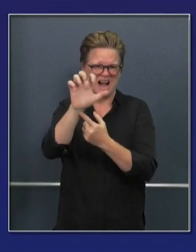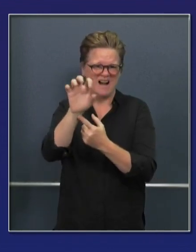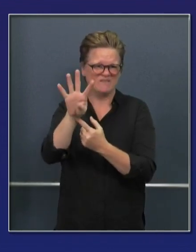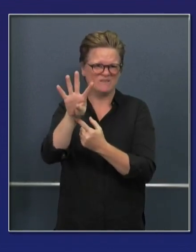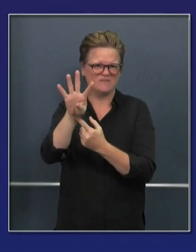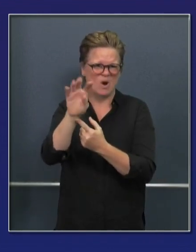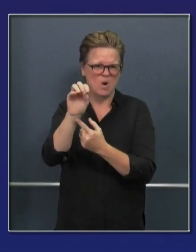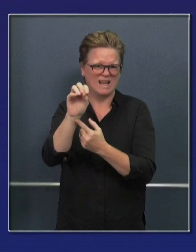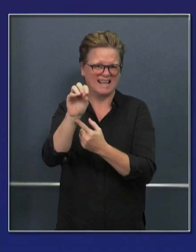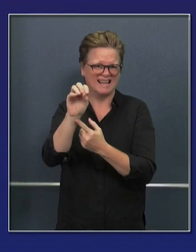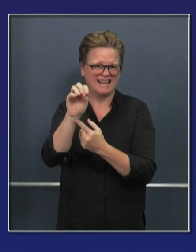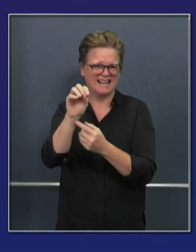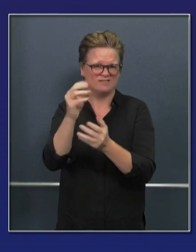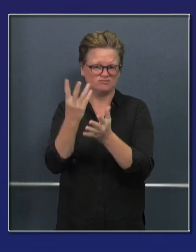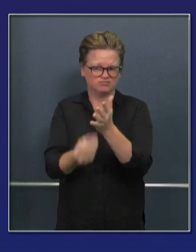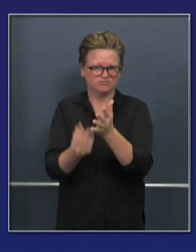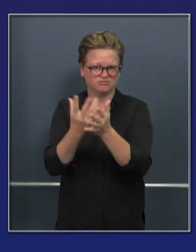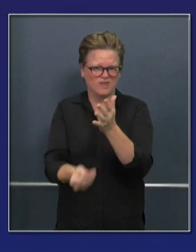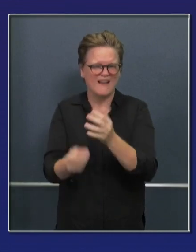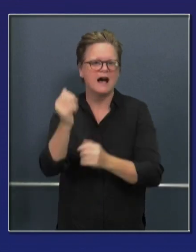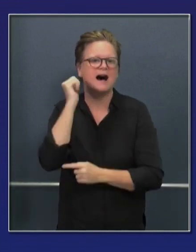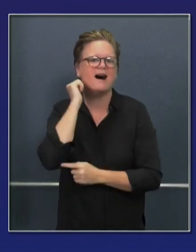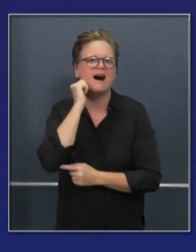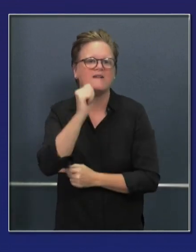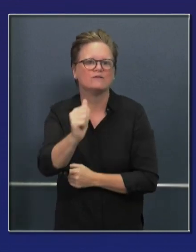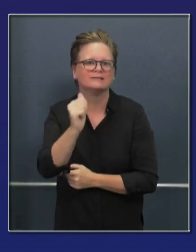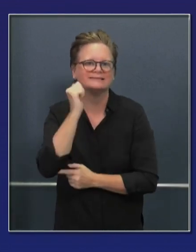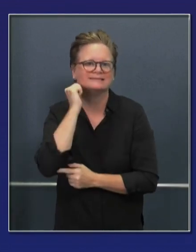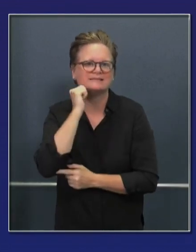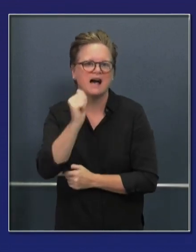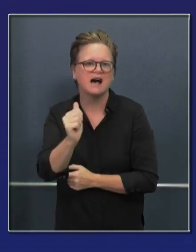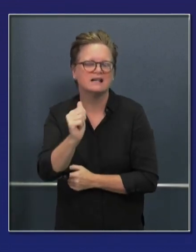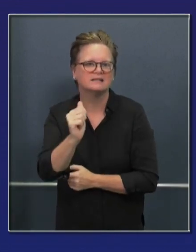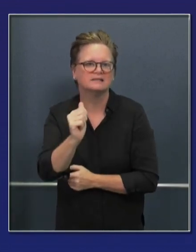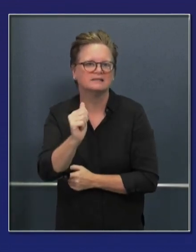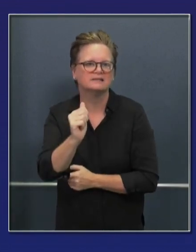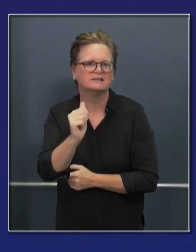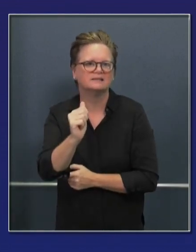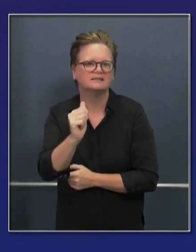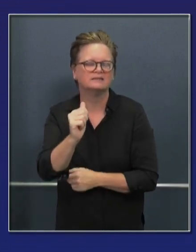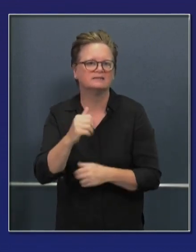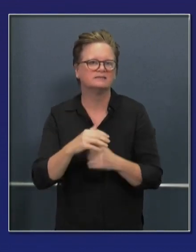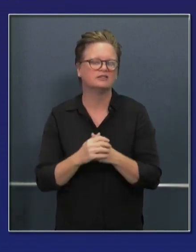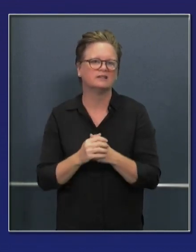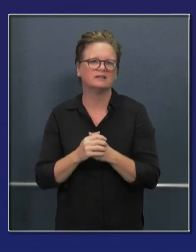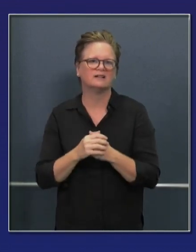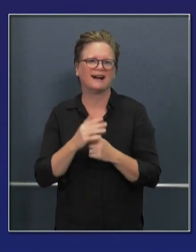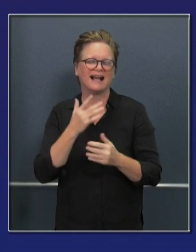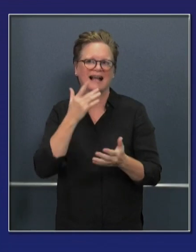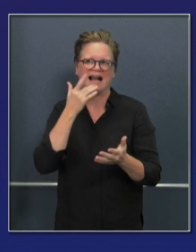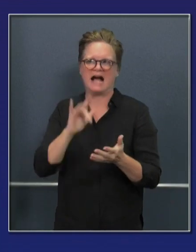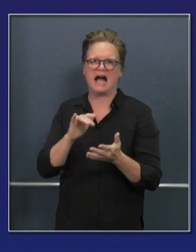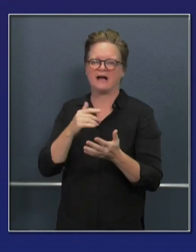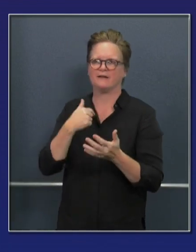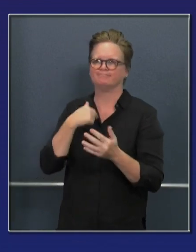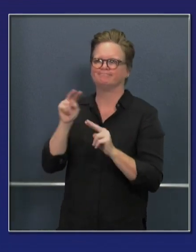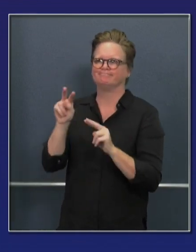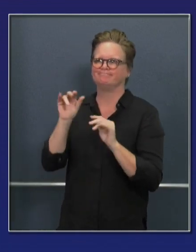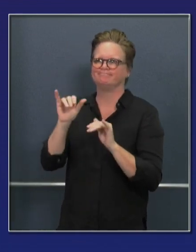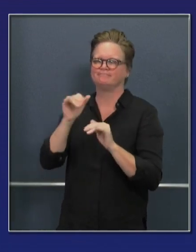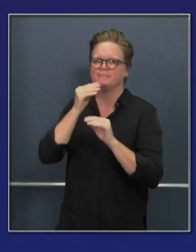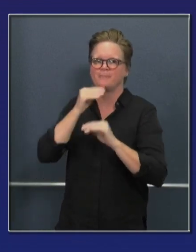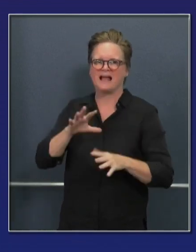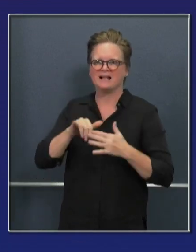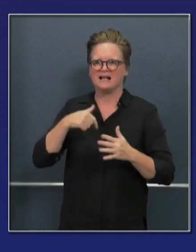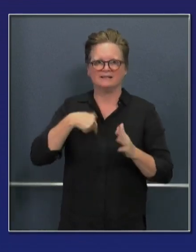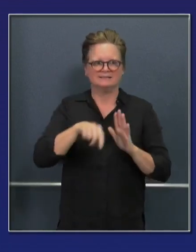never experienced that kind of spike. And obviously don't want to experience it. And that's why we have to keep our eyes